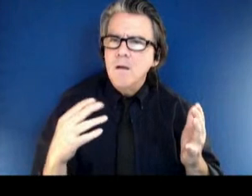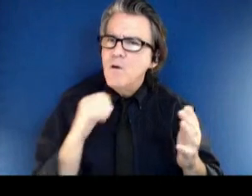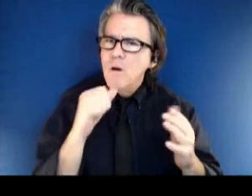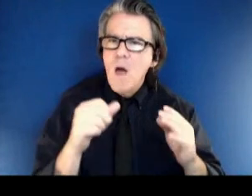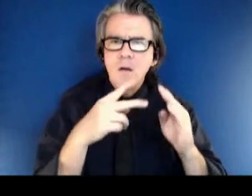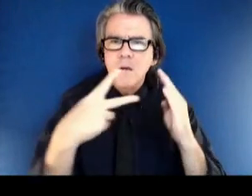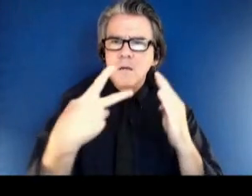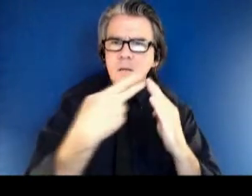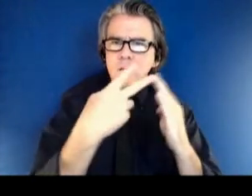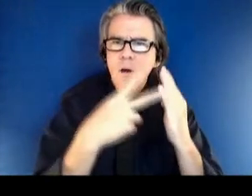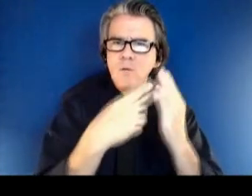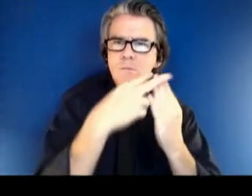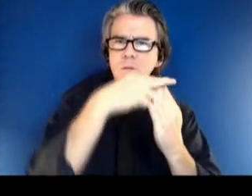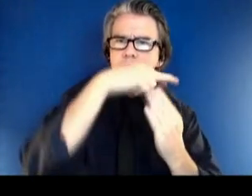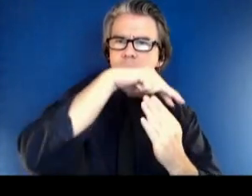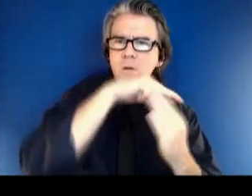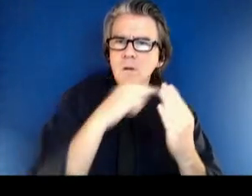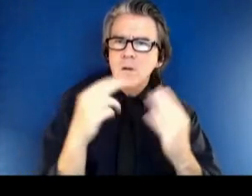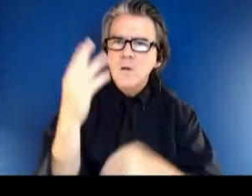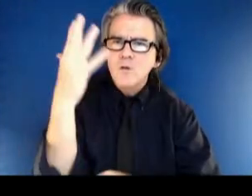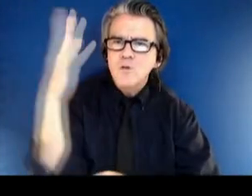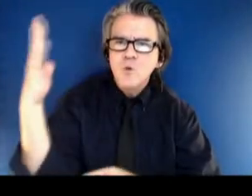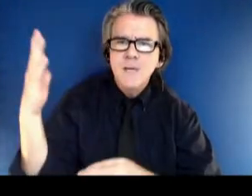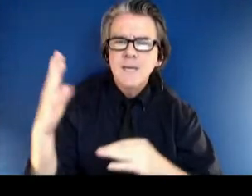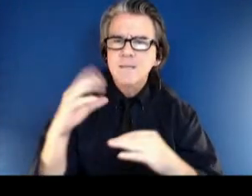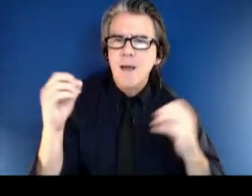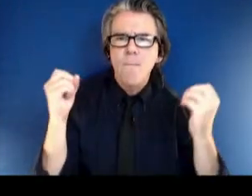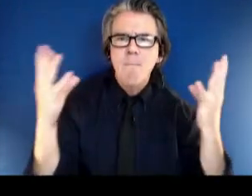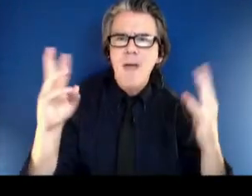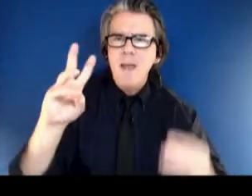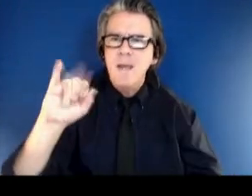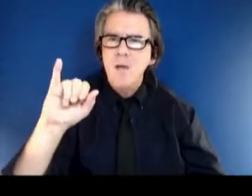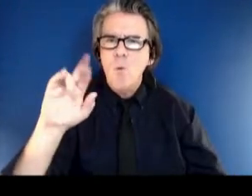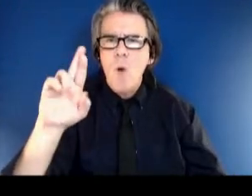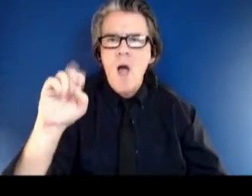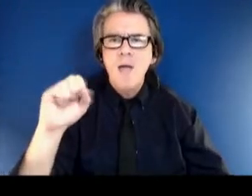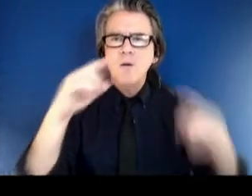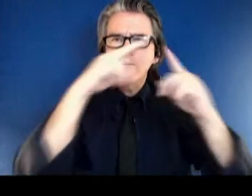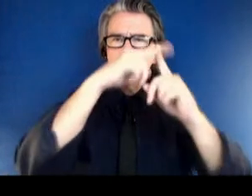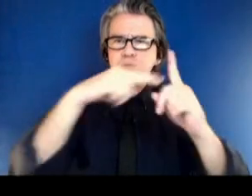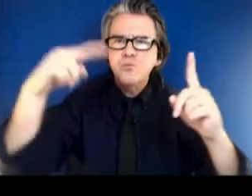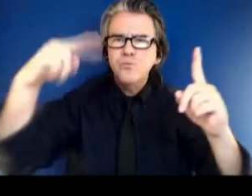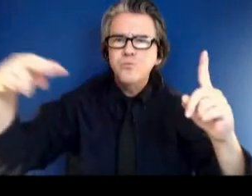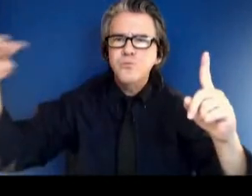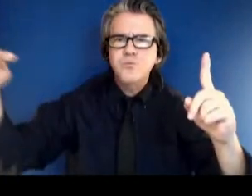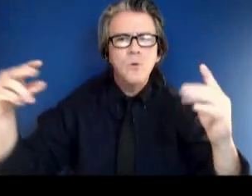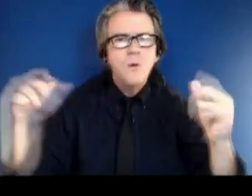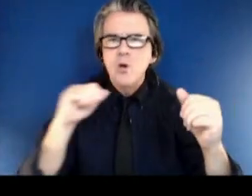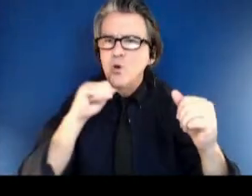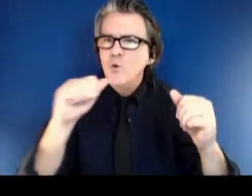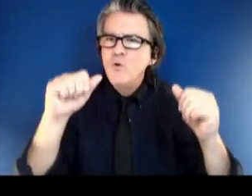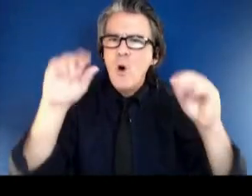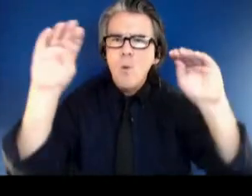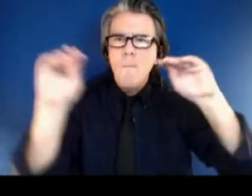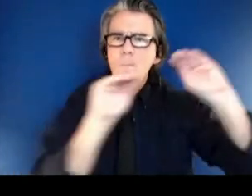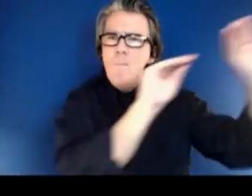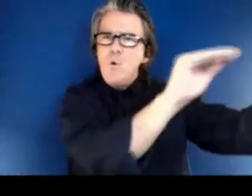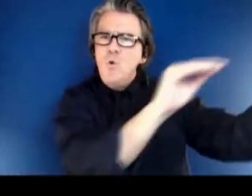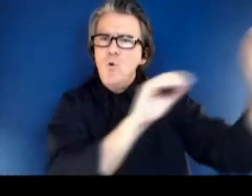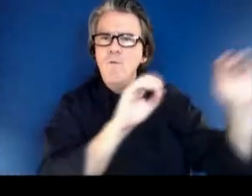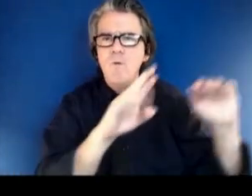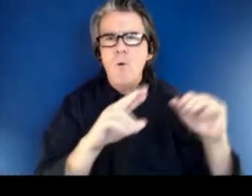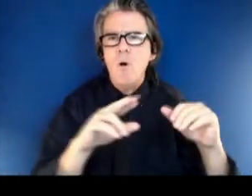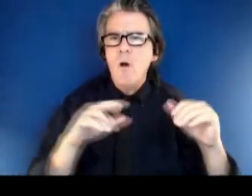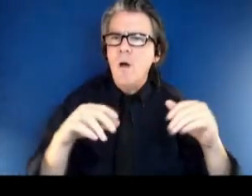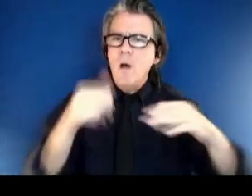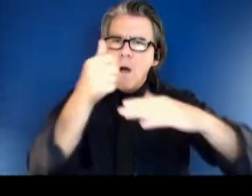tree trimming, and you don't have to look far to find a lot of wires that don't appear to have ever been trimmed. Thanks,